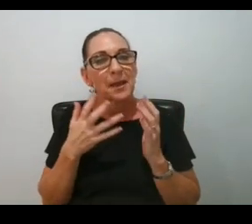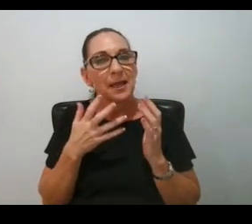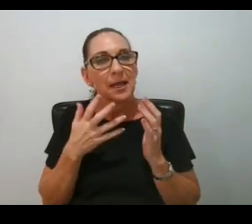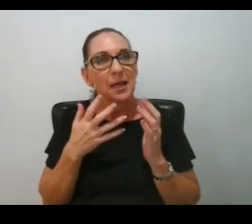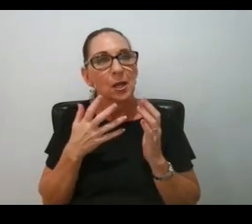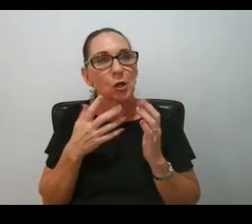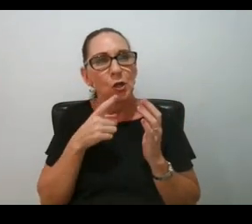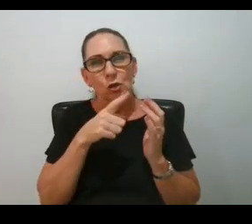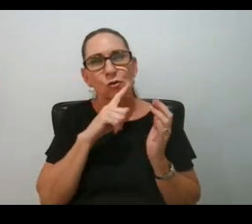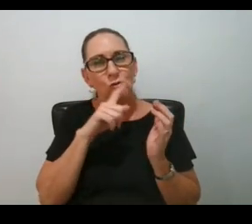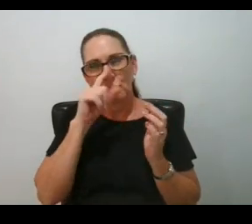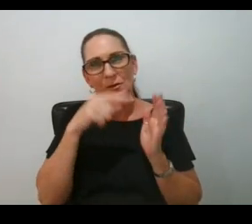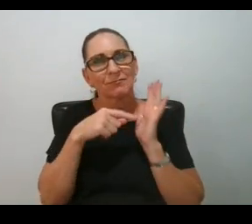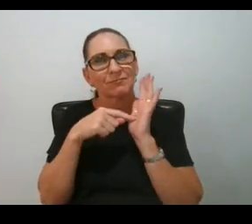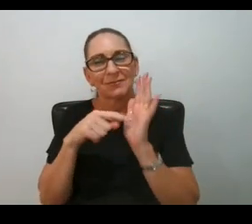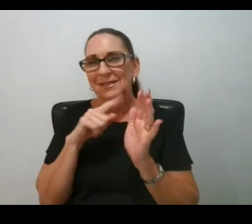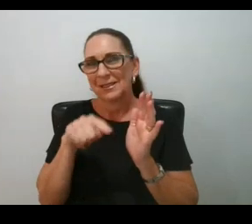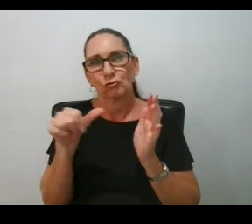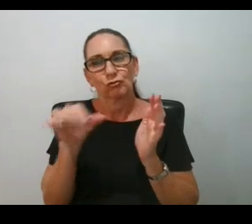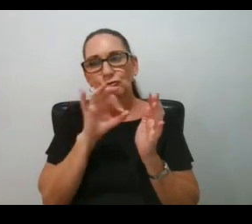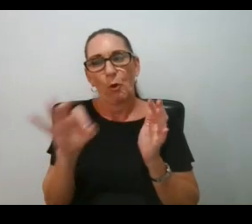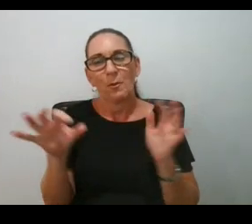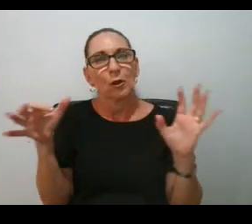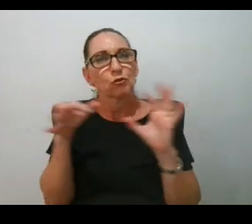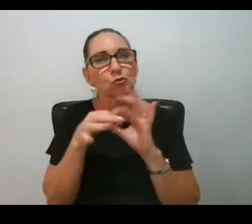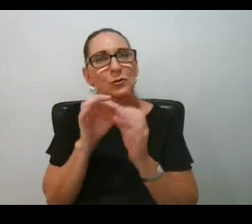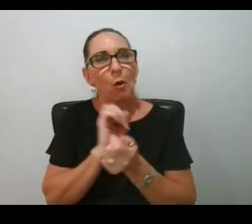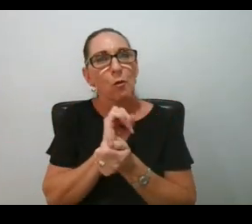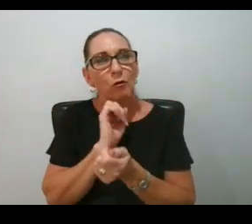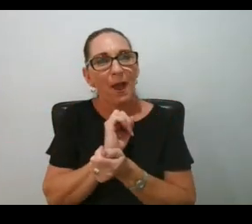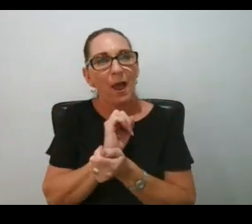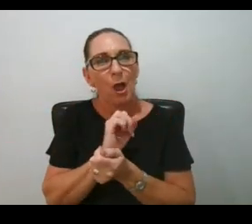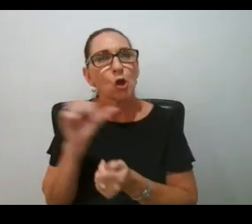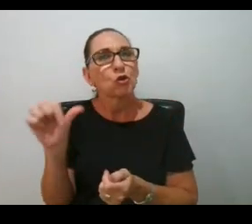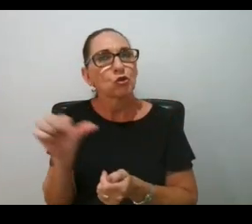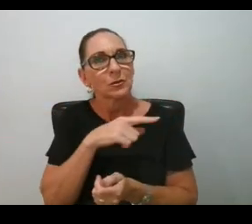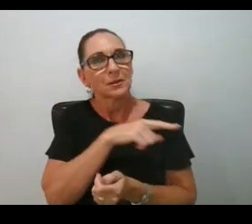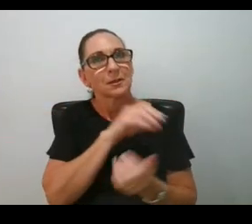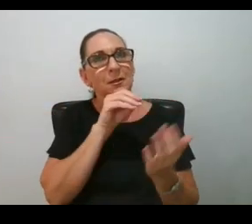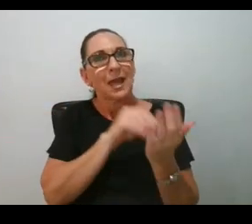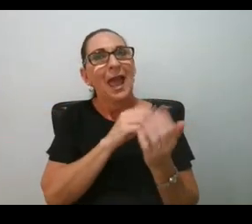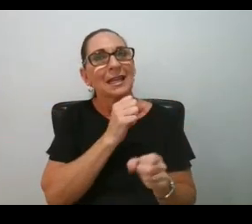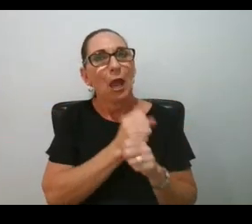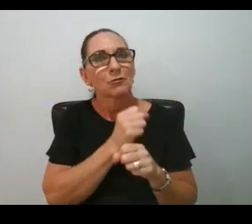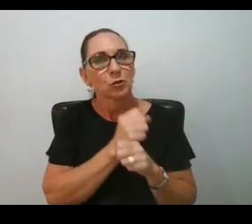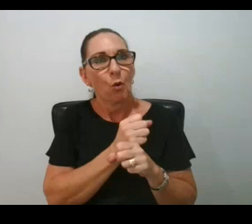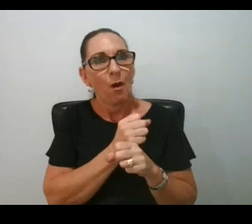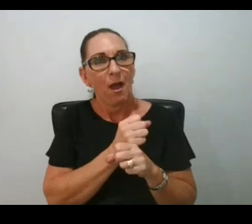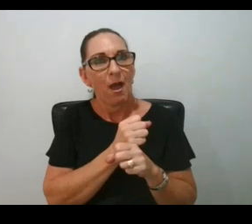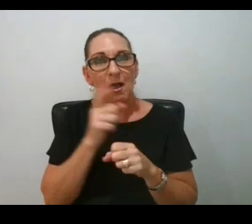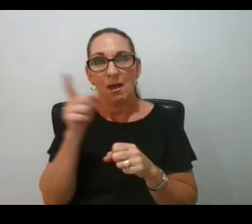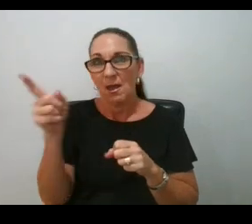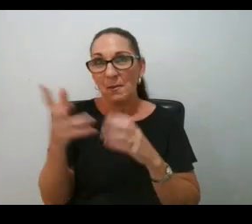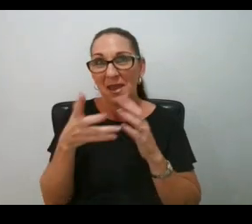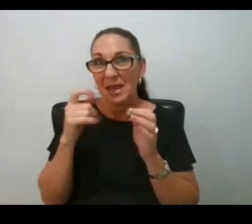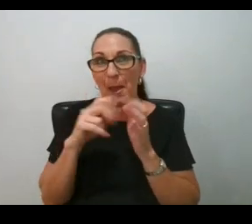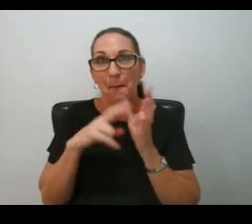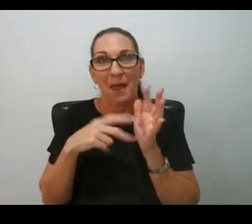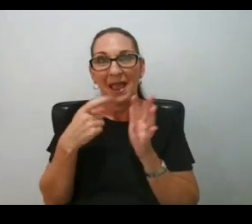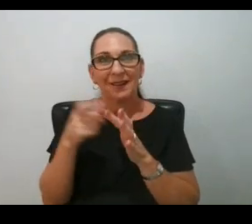have been a joint borrower because they got no benefit. They should have been a guarantor. You haven't given me all of what you should